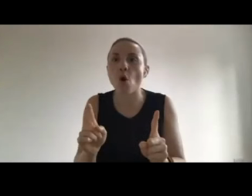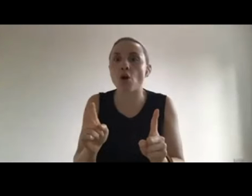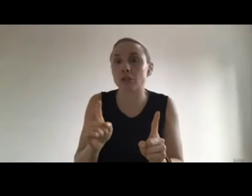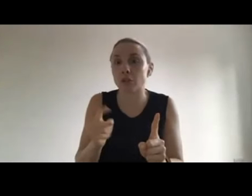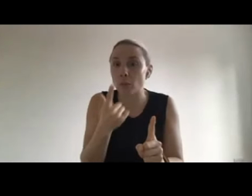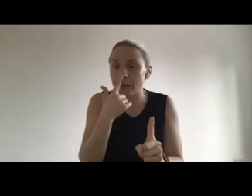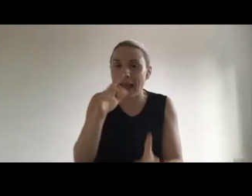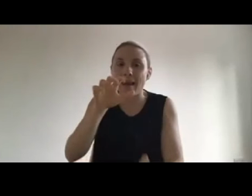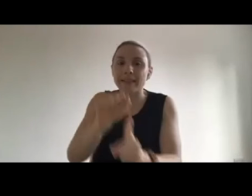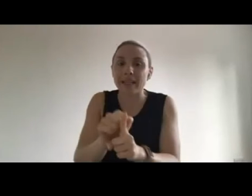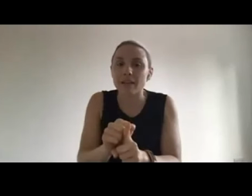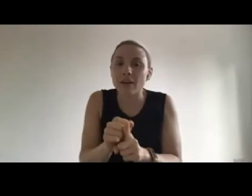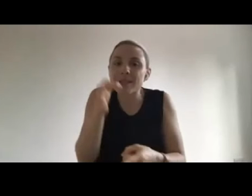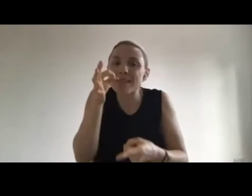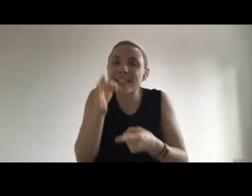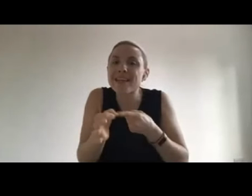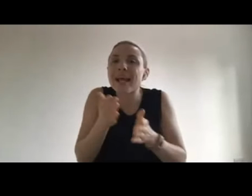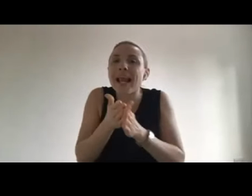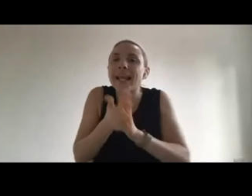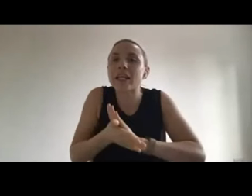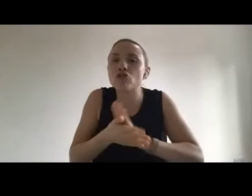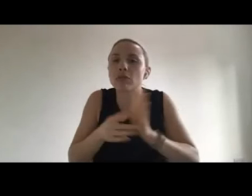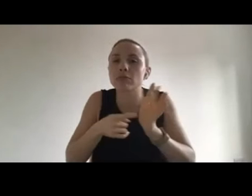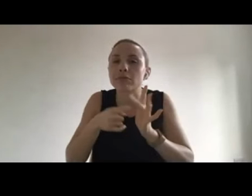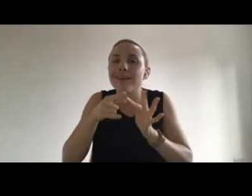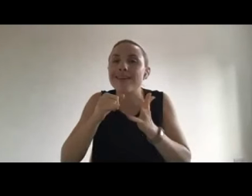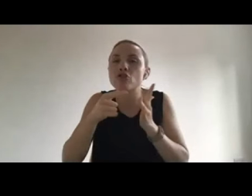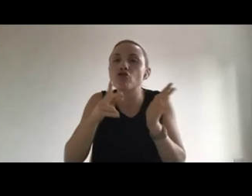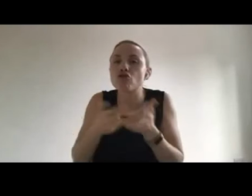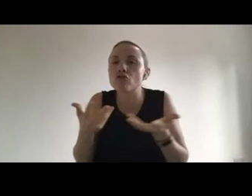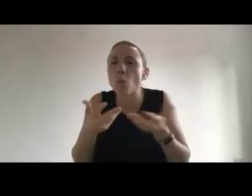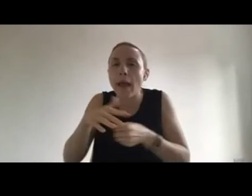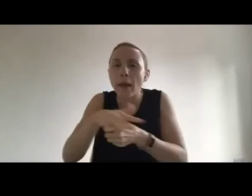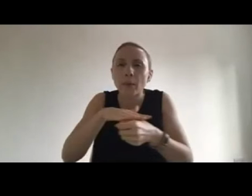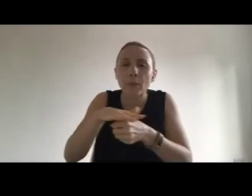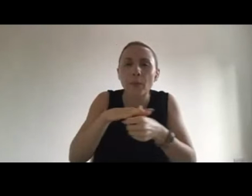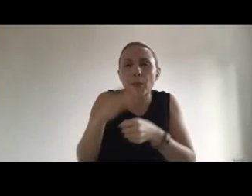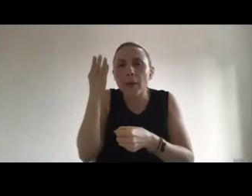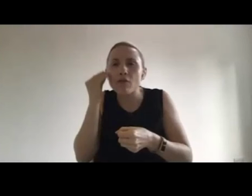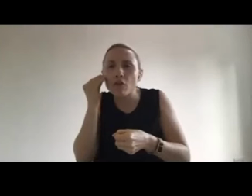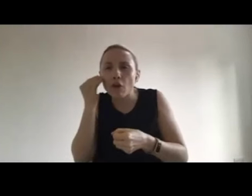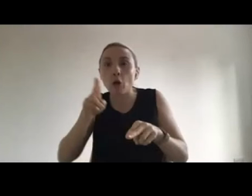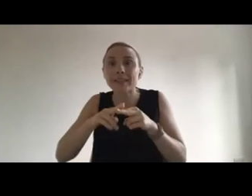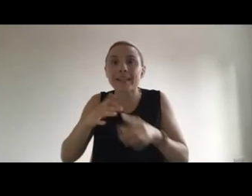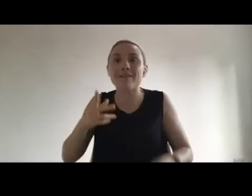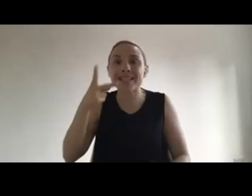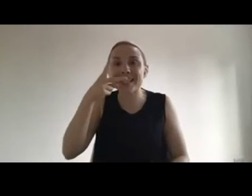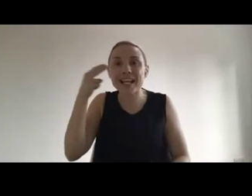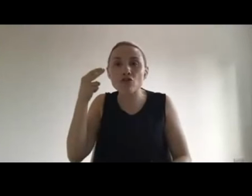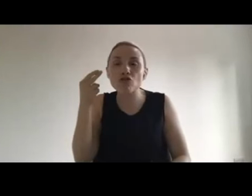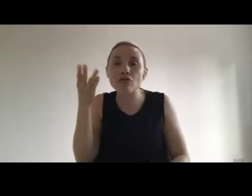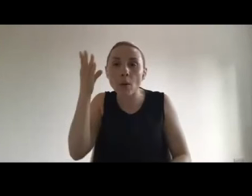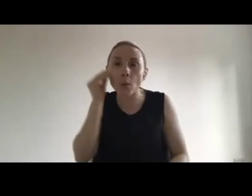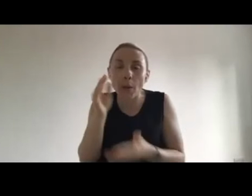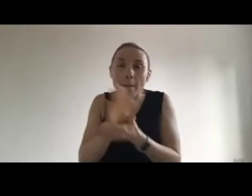of the hearing loss in people with sensorineural hearing loss, whether it's the hair cells, the